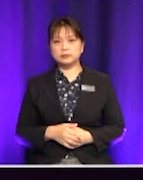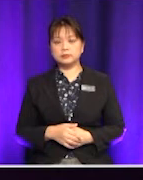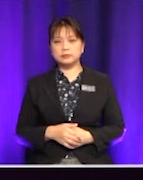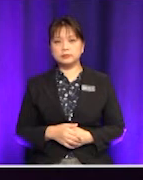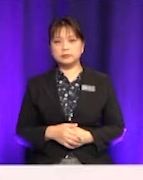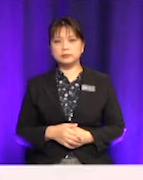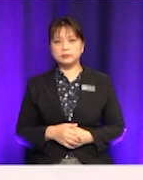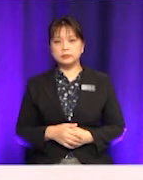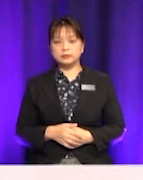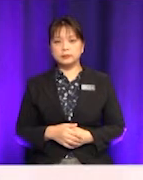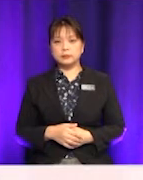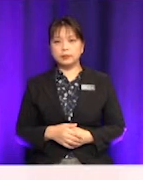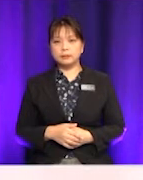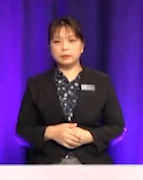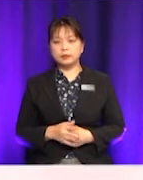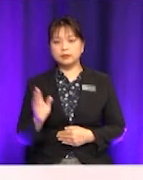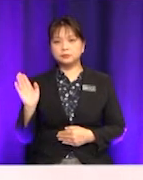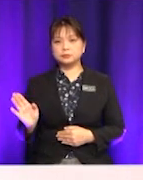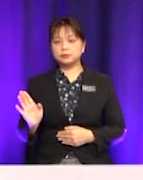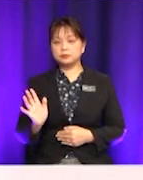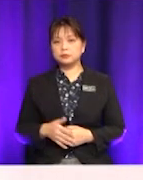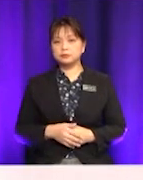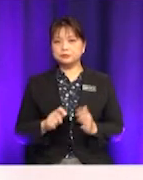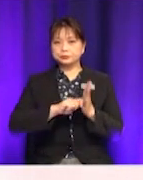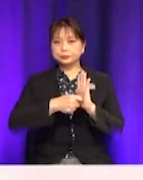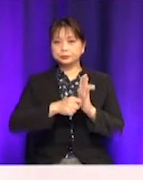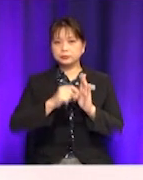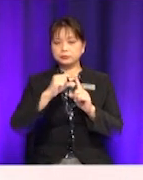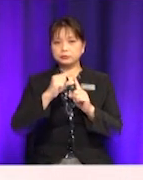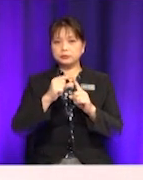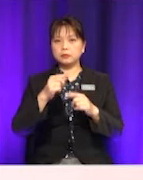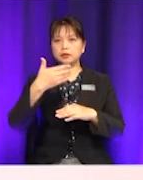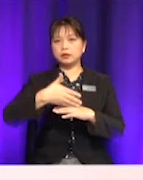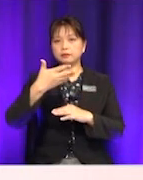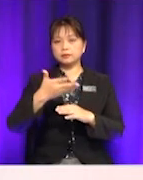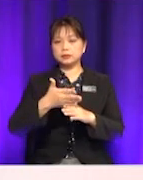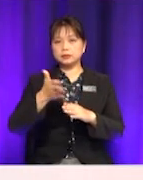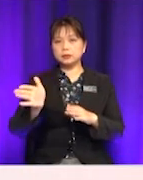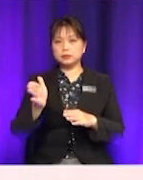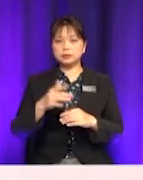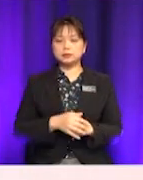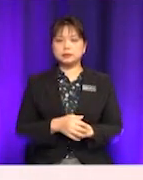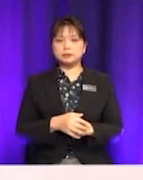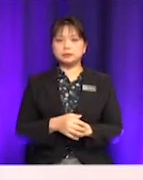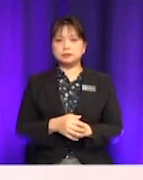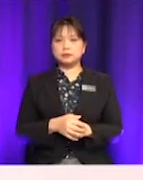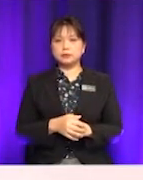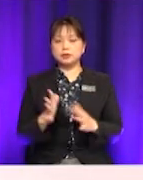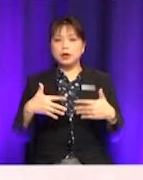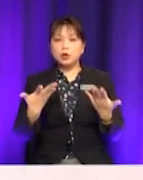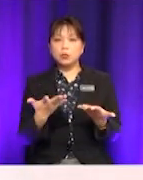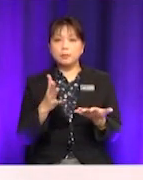Diana? My keywords are after, oil spill, how much,